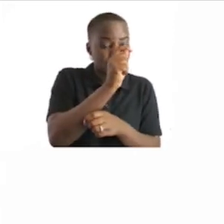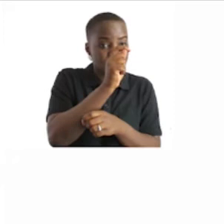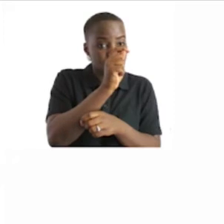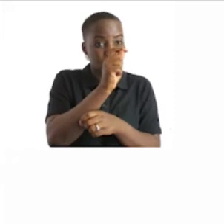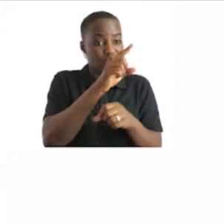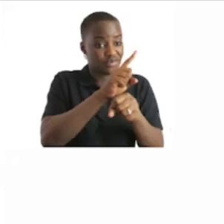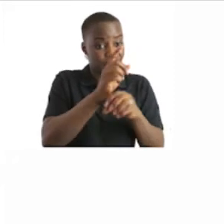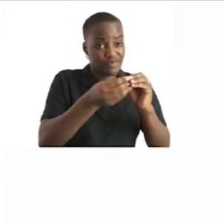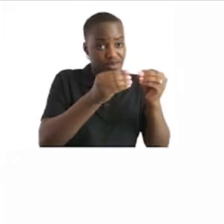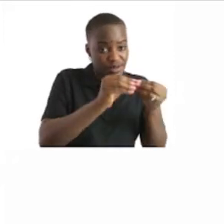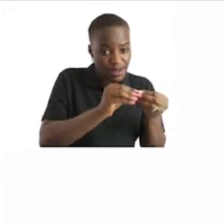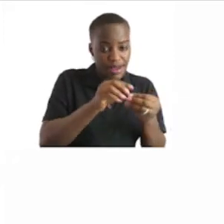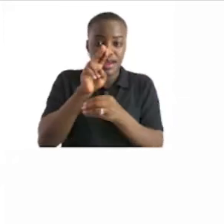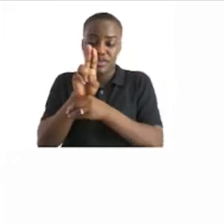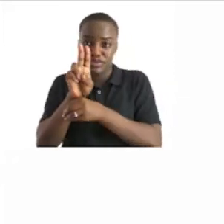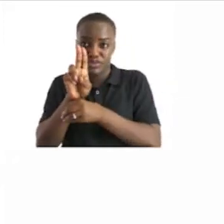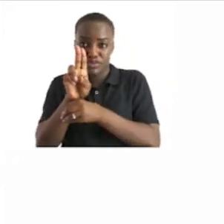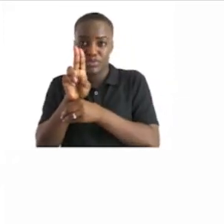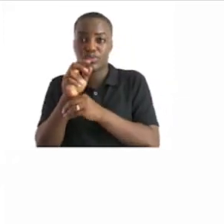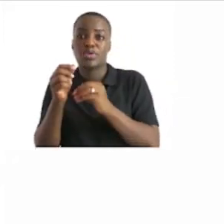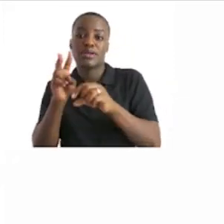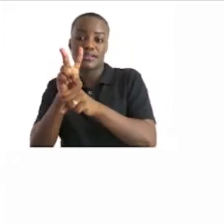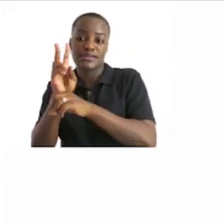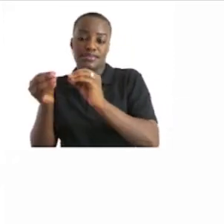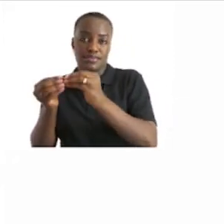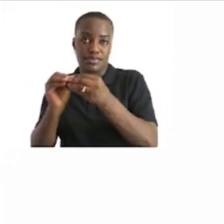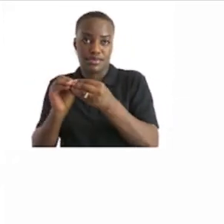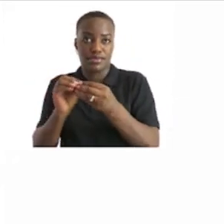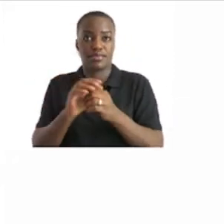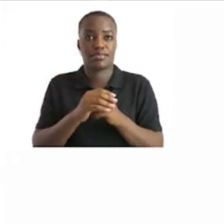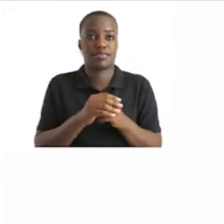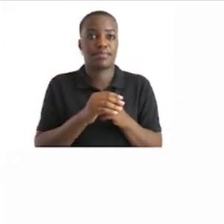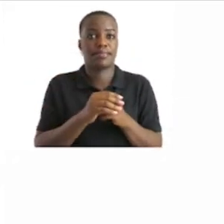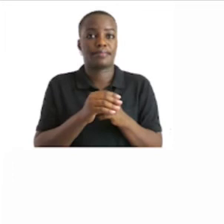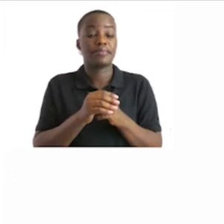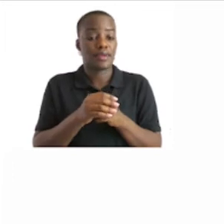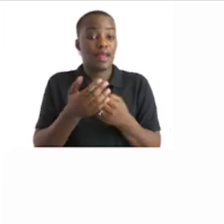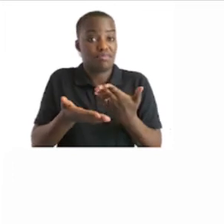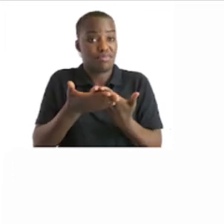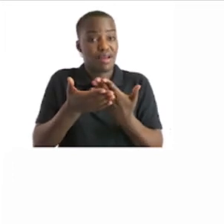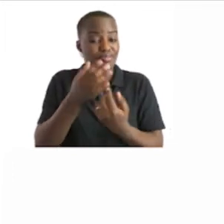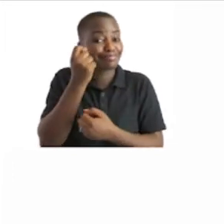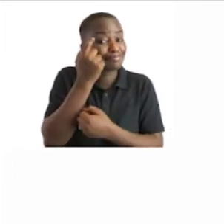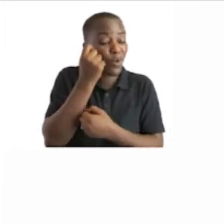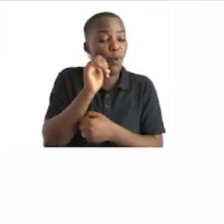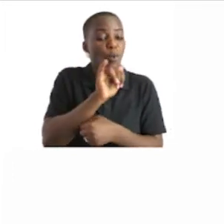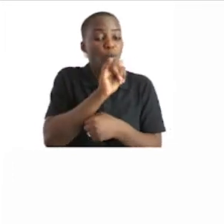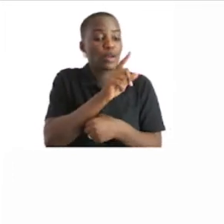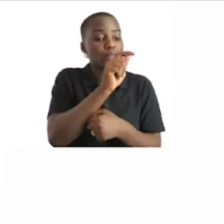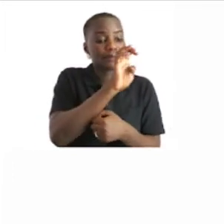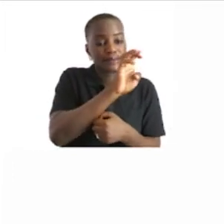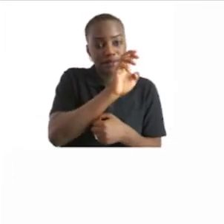and a small U on top of the second digit that you see. That way, you'll be able to complete